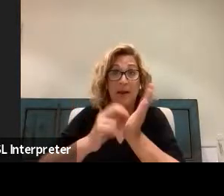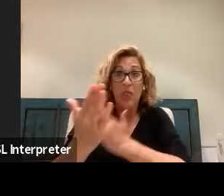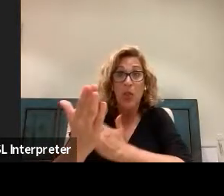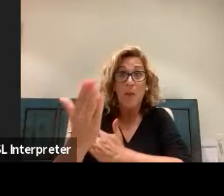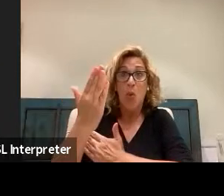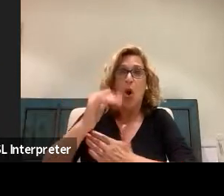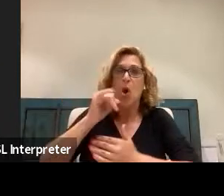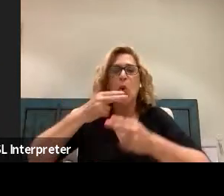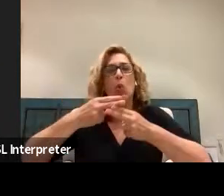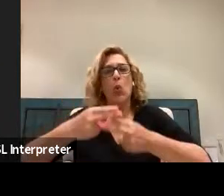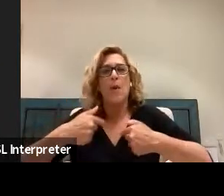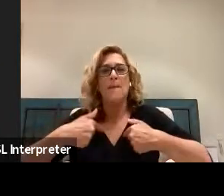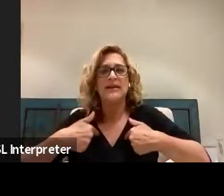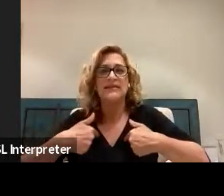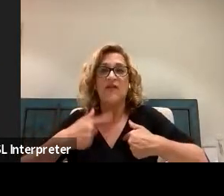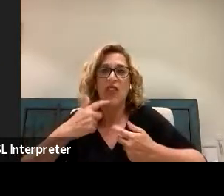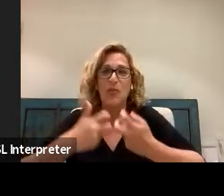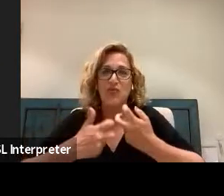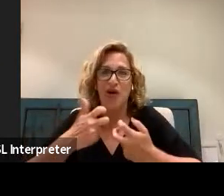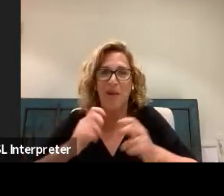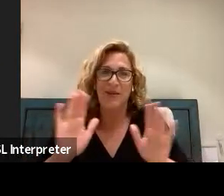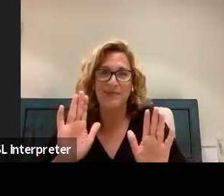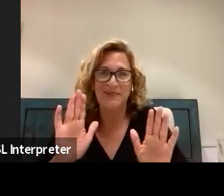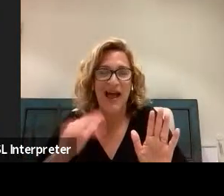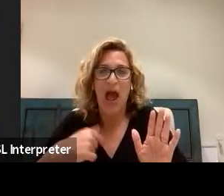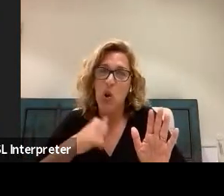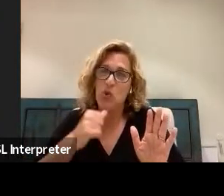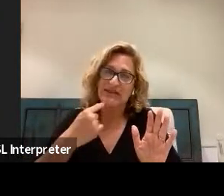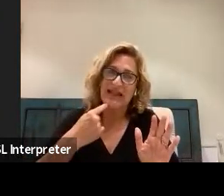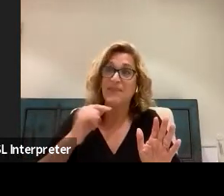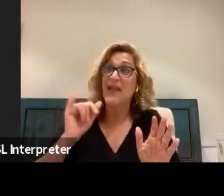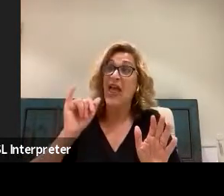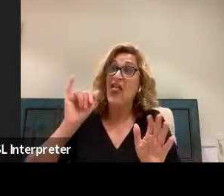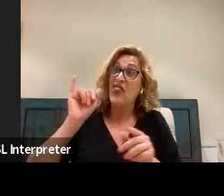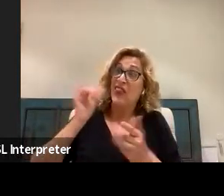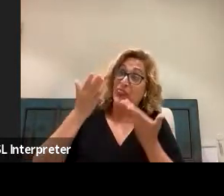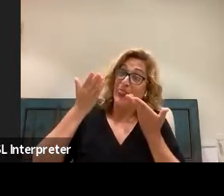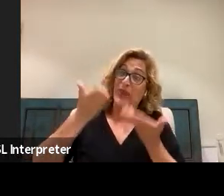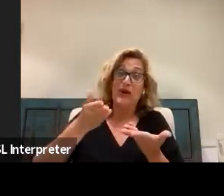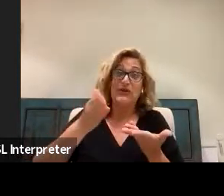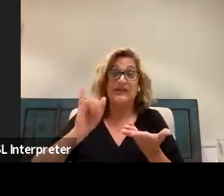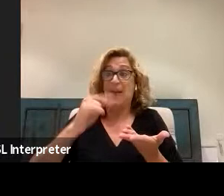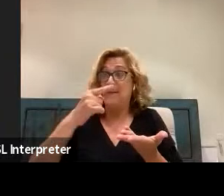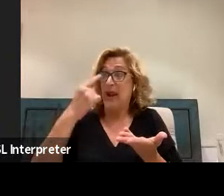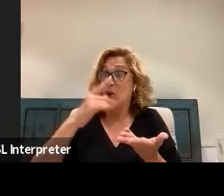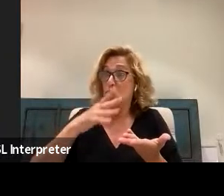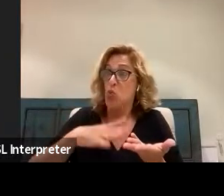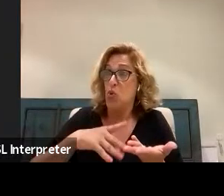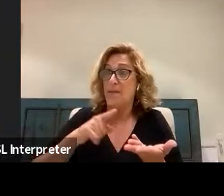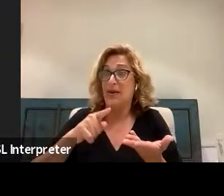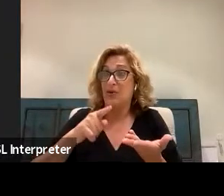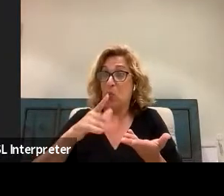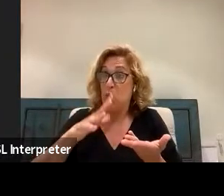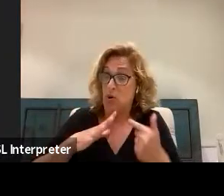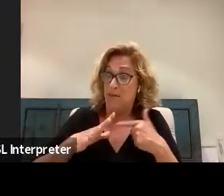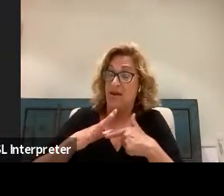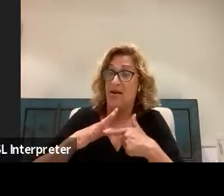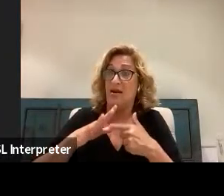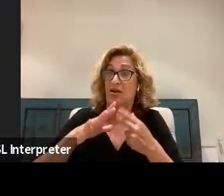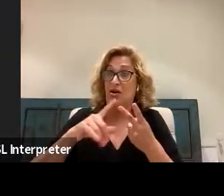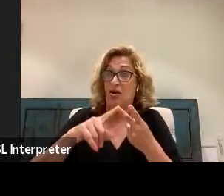consider myself the problem, right? I don't say, well, there's the Black woman and, you know, it's her gender, it's her race, it's her whatever,